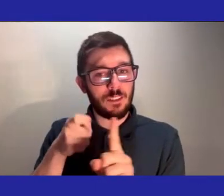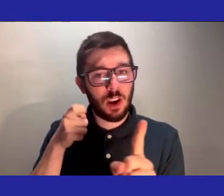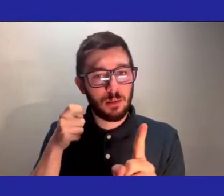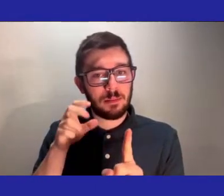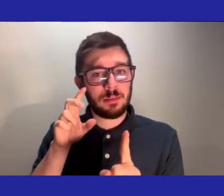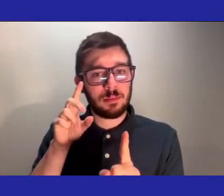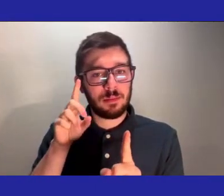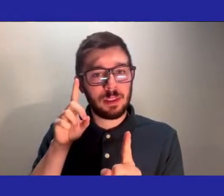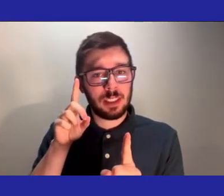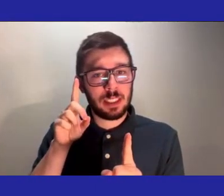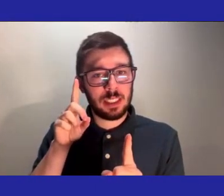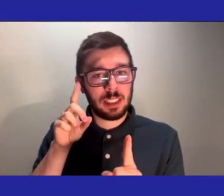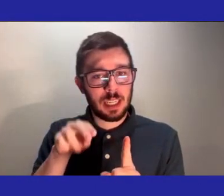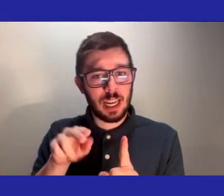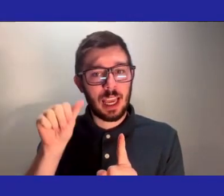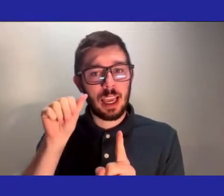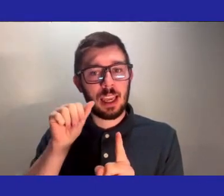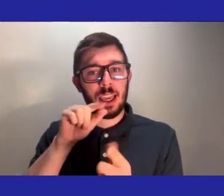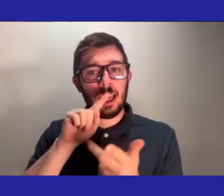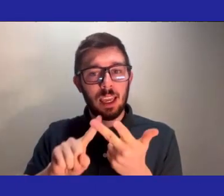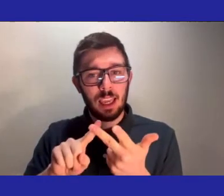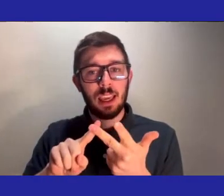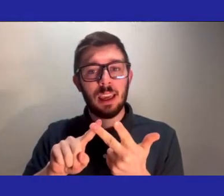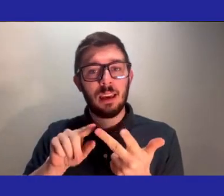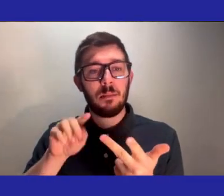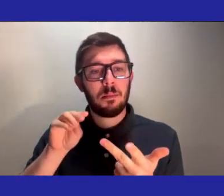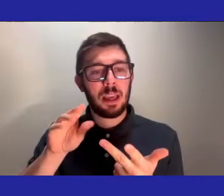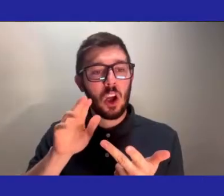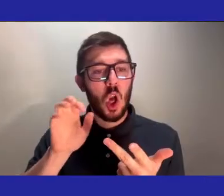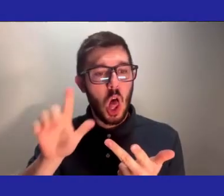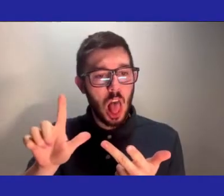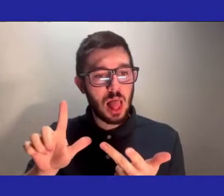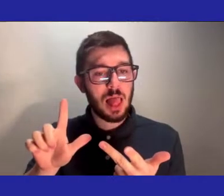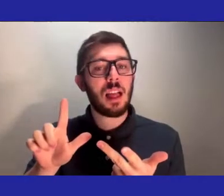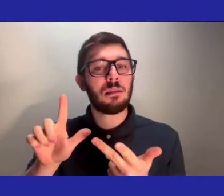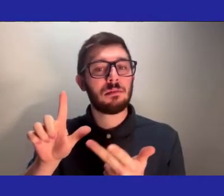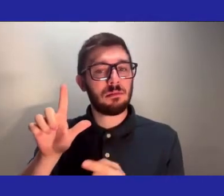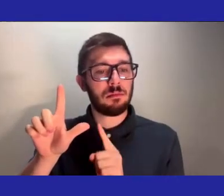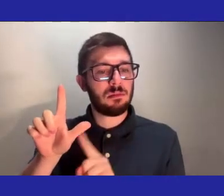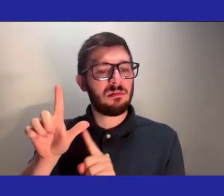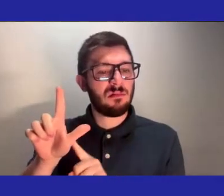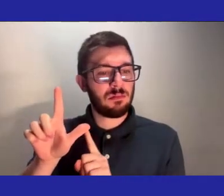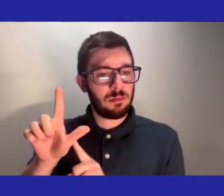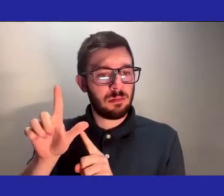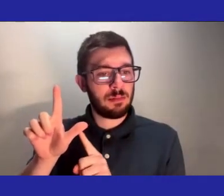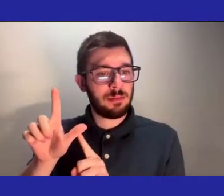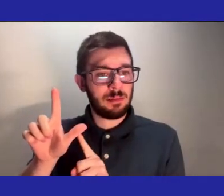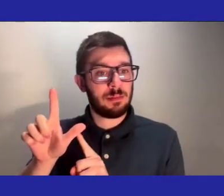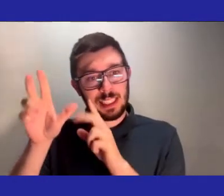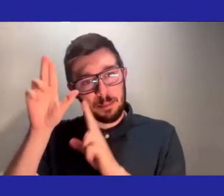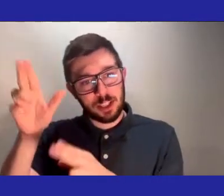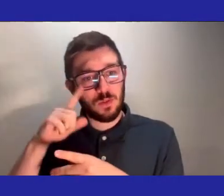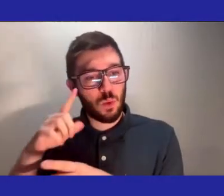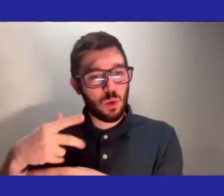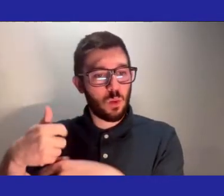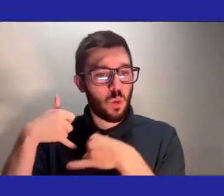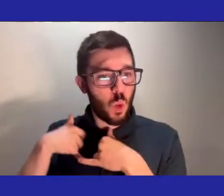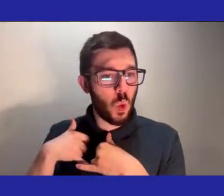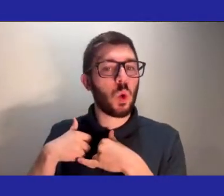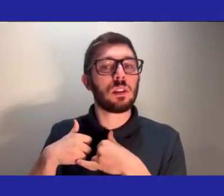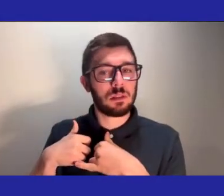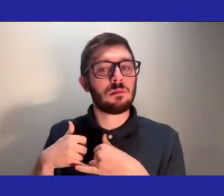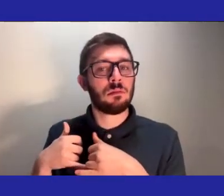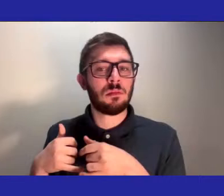received nominations or an award. Actually, Dan actually received the city's OTI Hayes Award, which was a really,